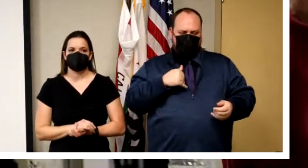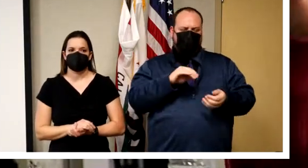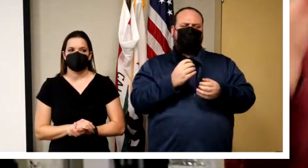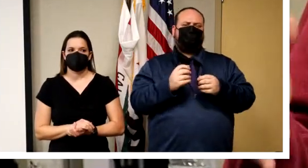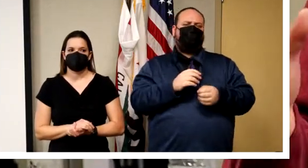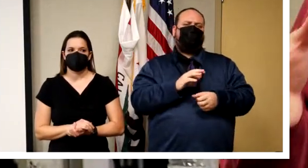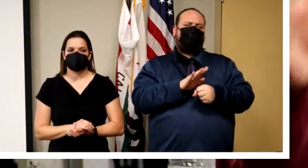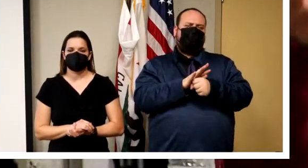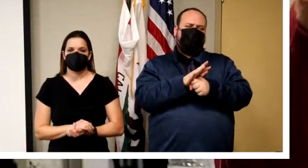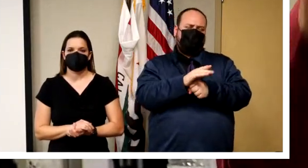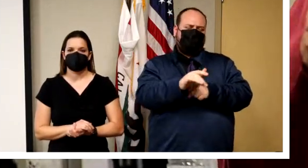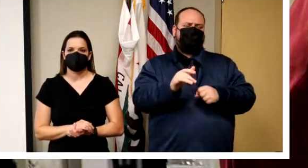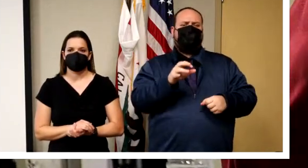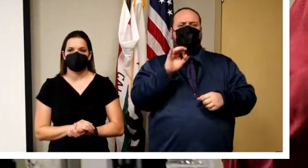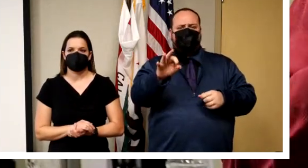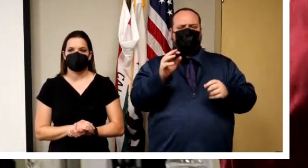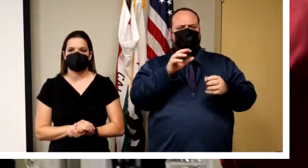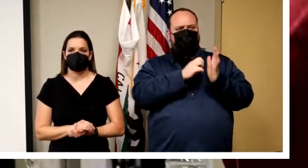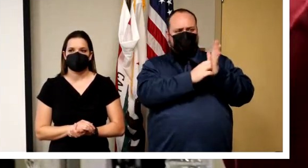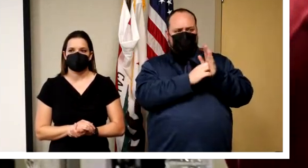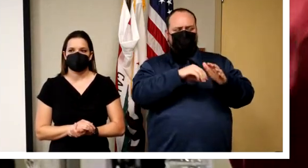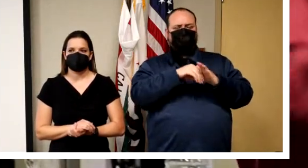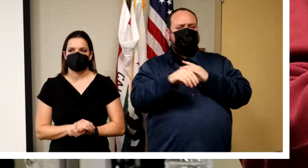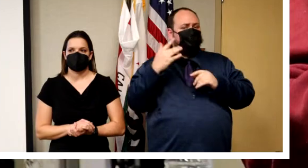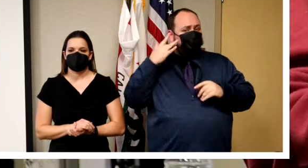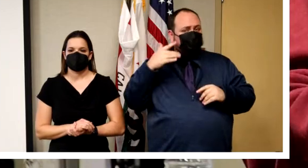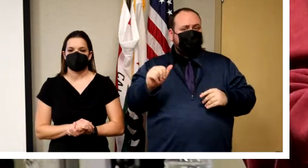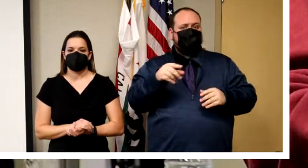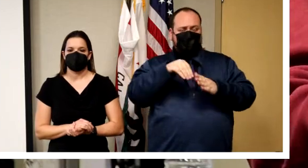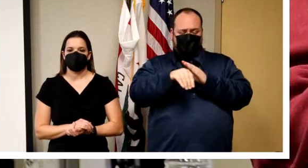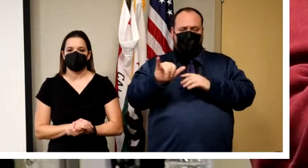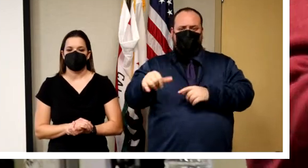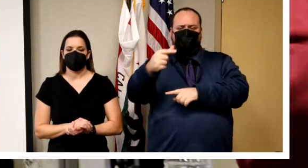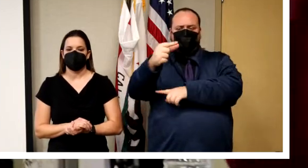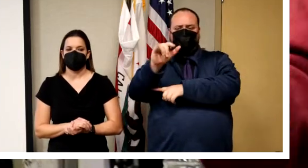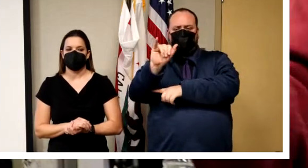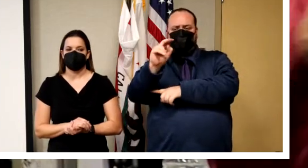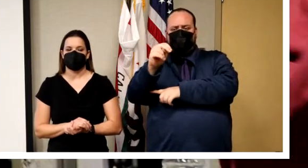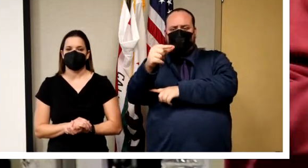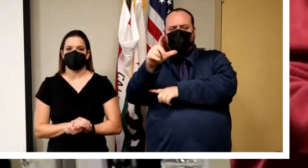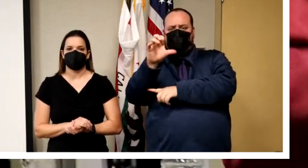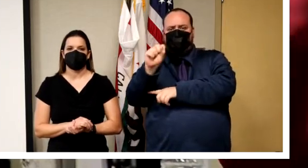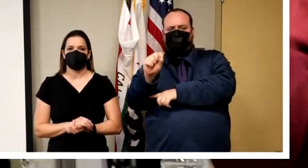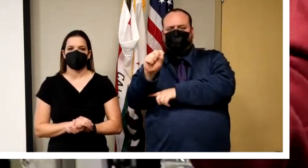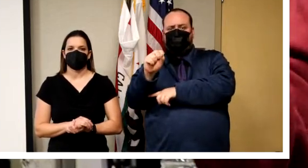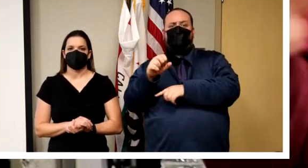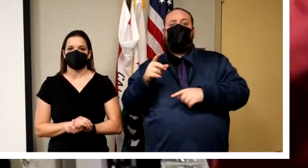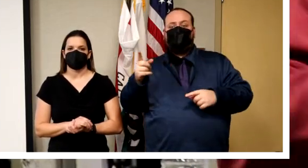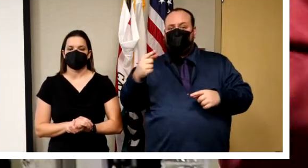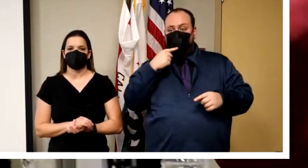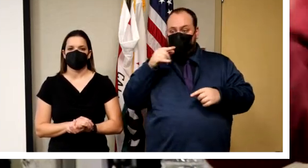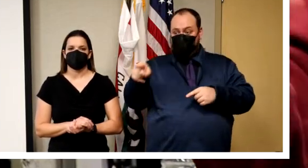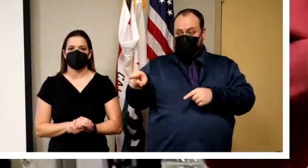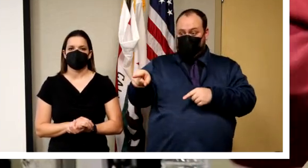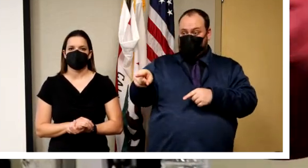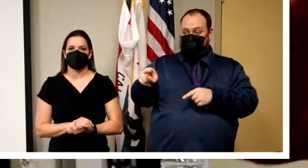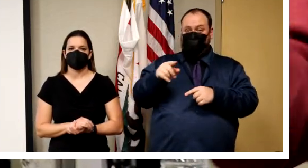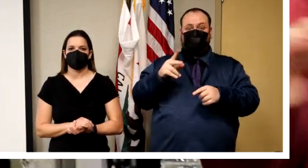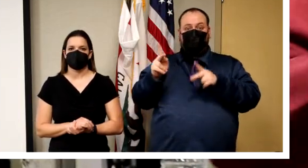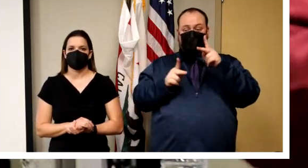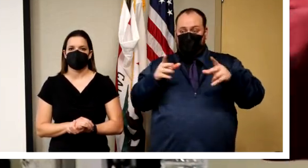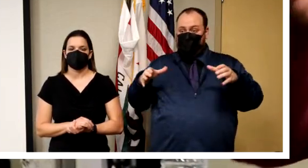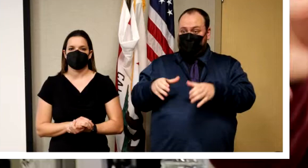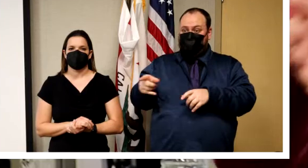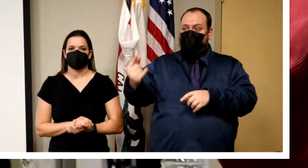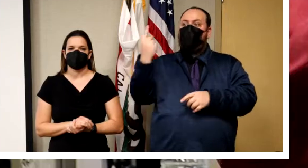where under the jingles test, you would have to say, this population always wanted to vote for a candidate for president